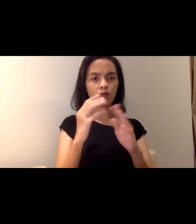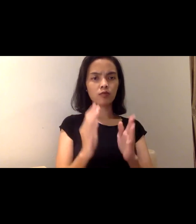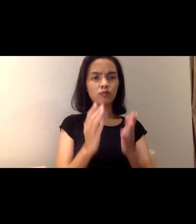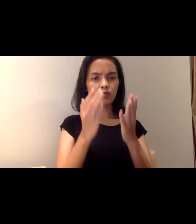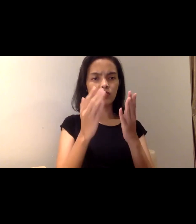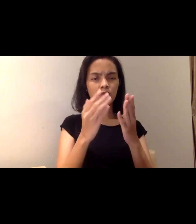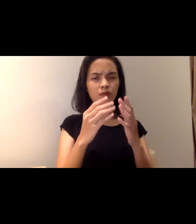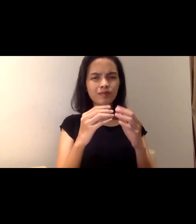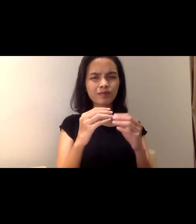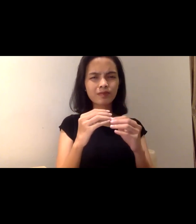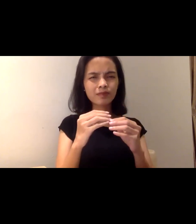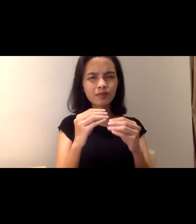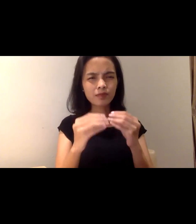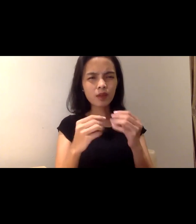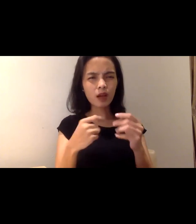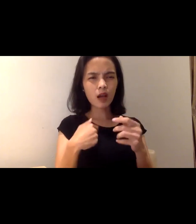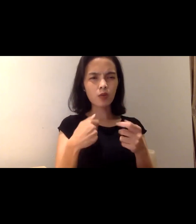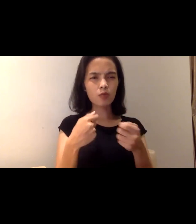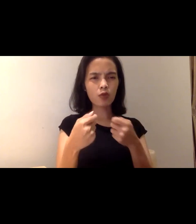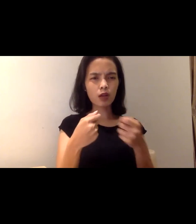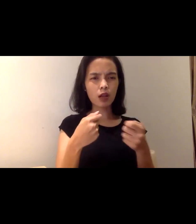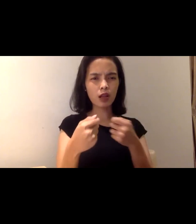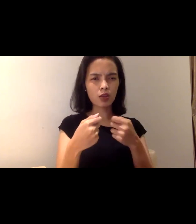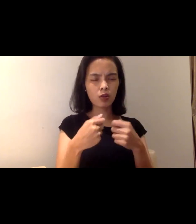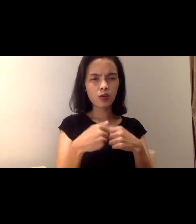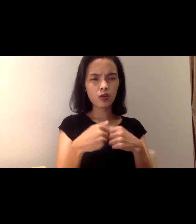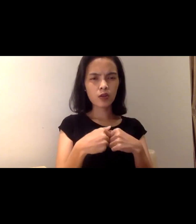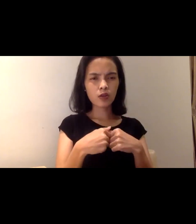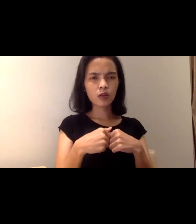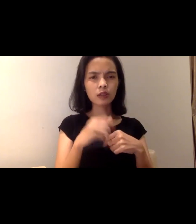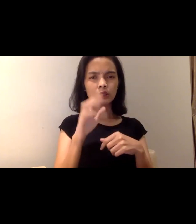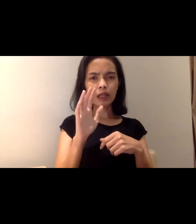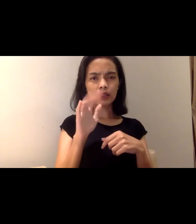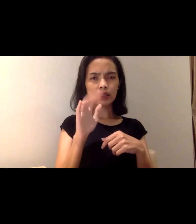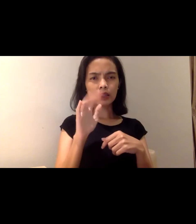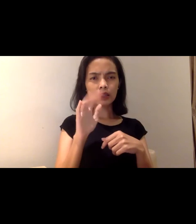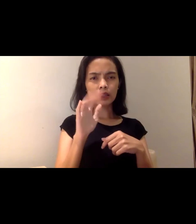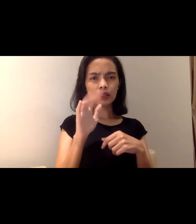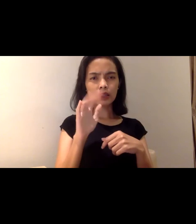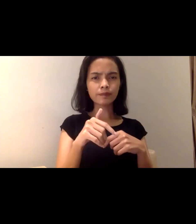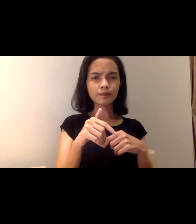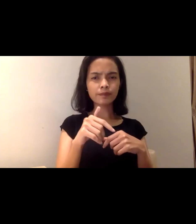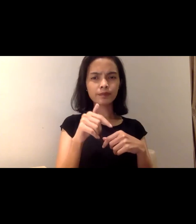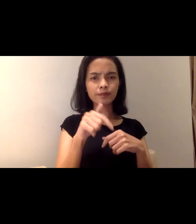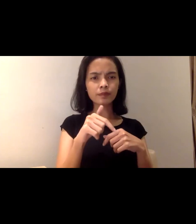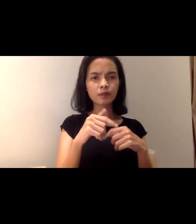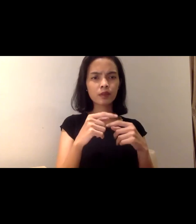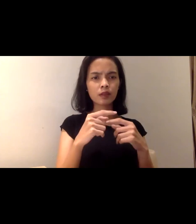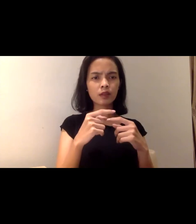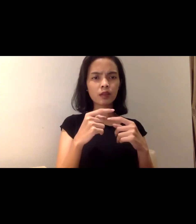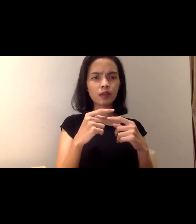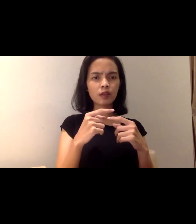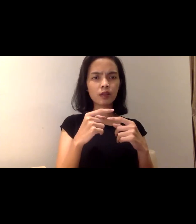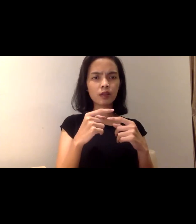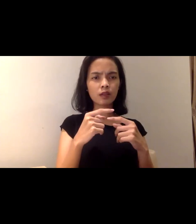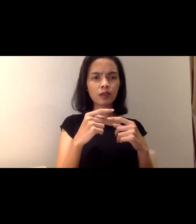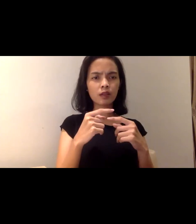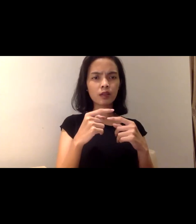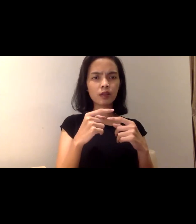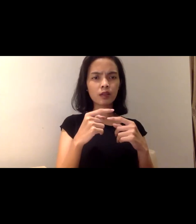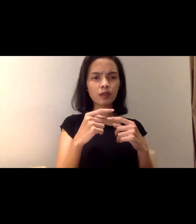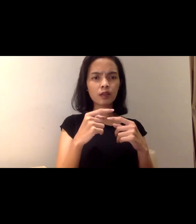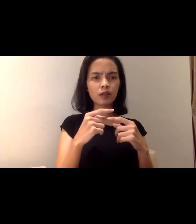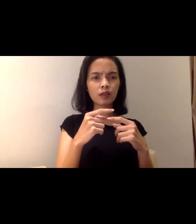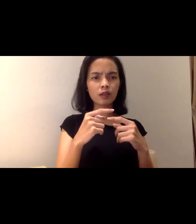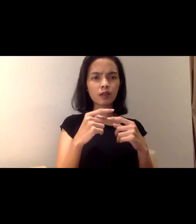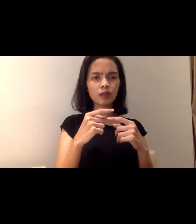evening. So this will be a lighthearted conversation, and before we start this webinar,